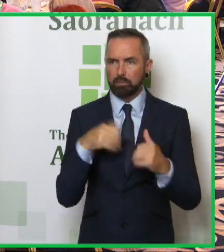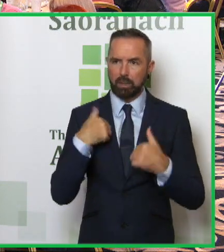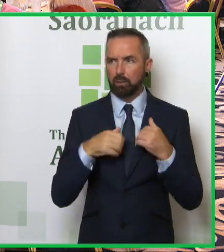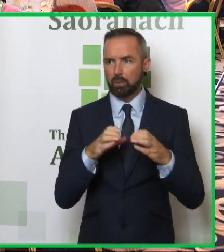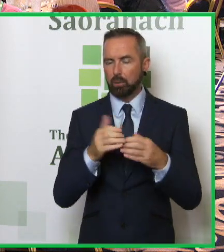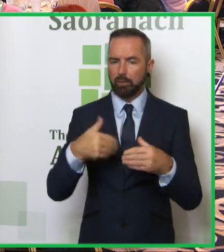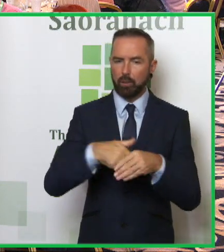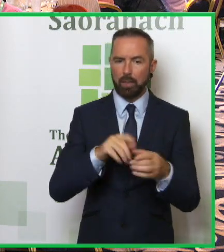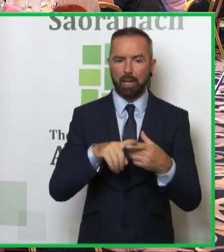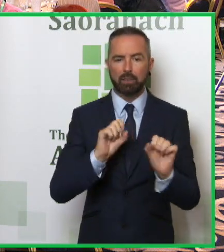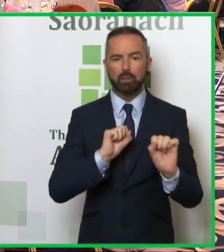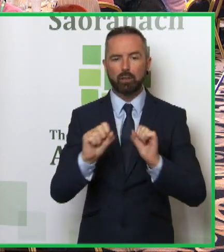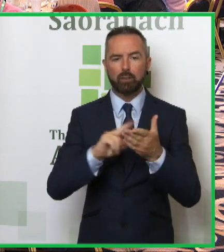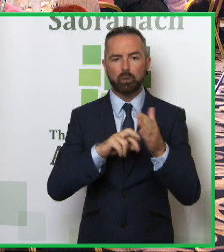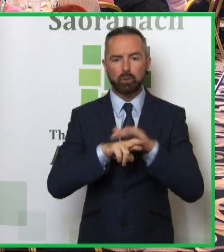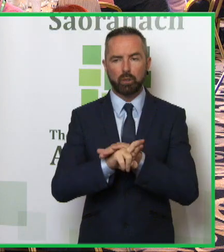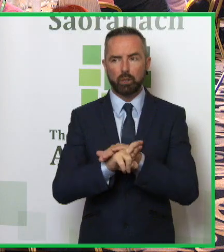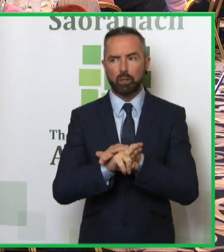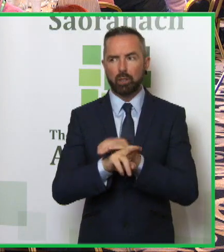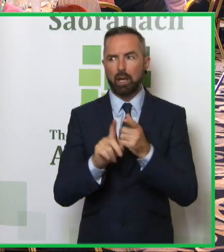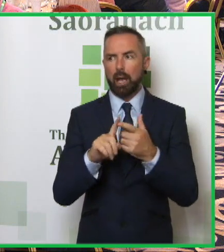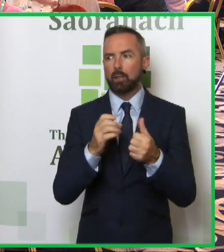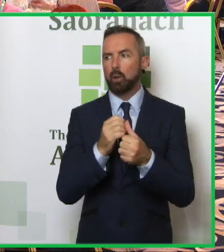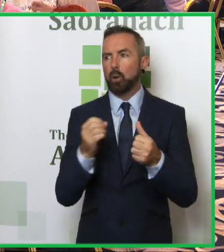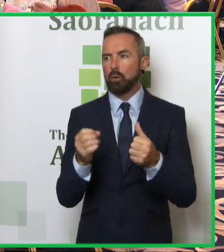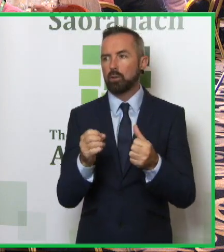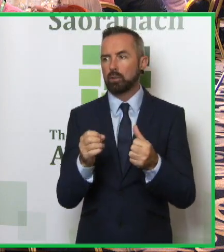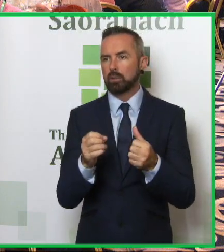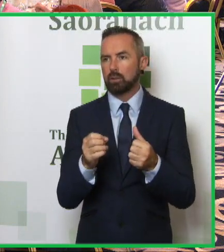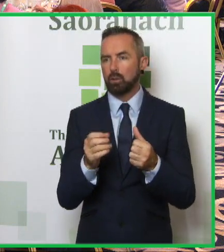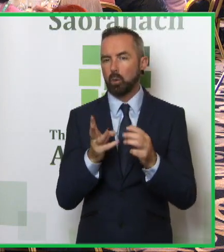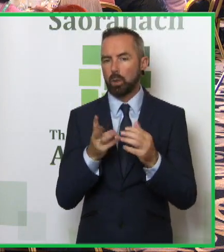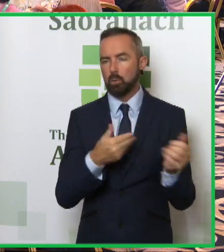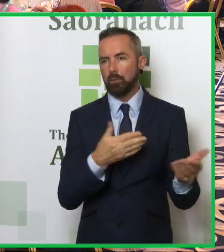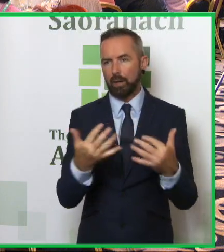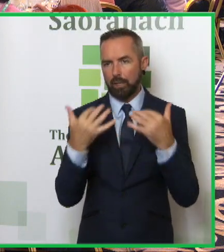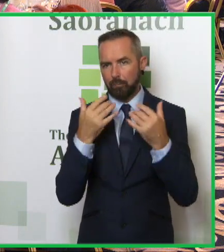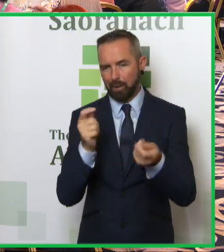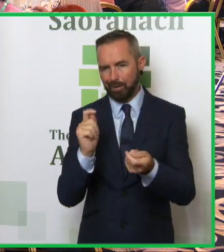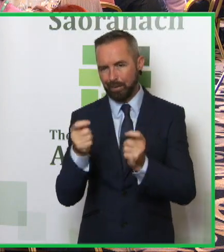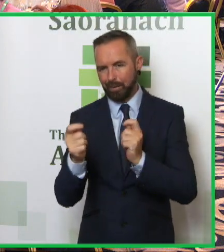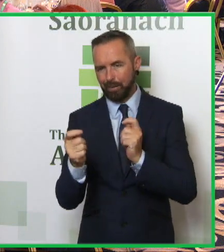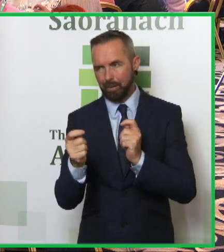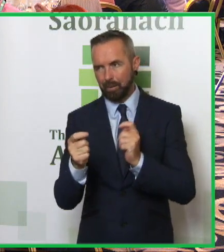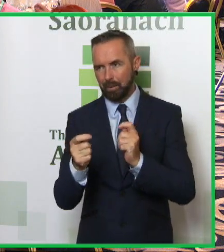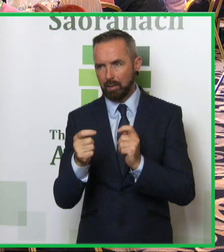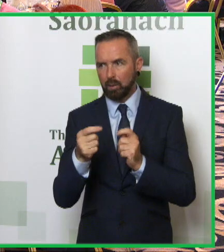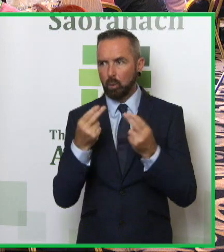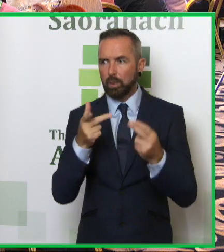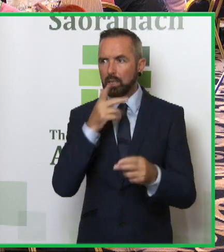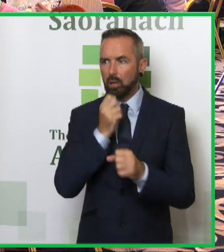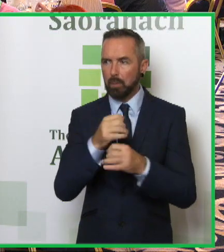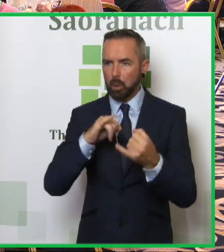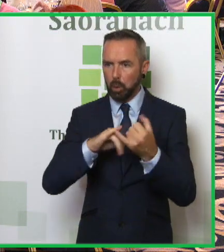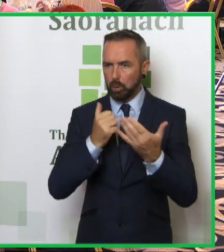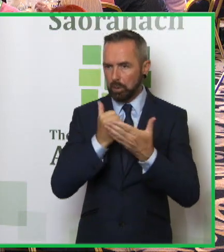the service users and others informing it, can we talk about how they're going to be supported and